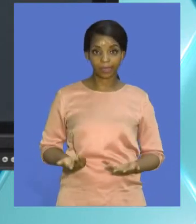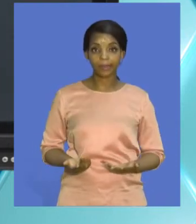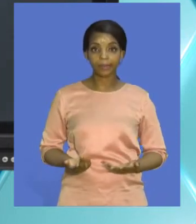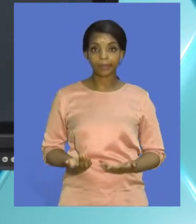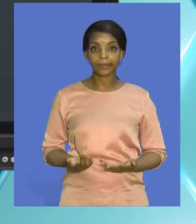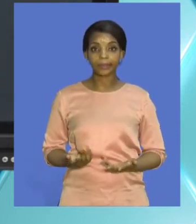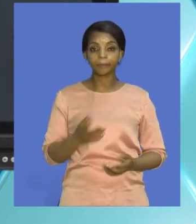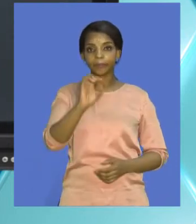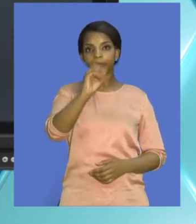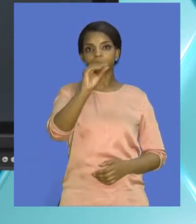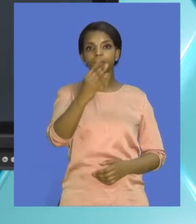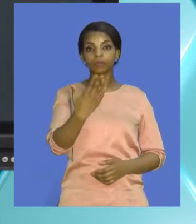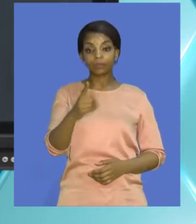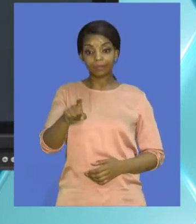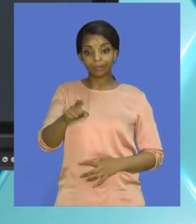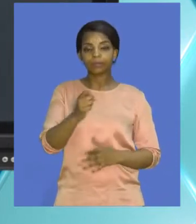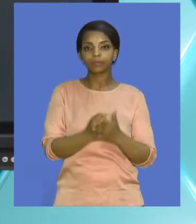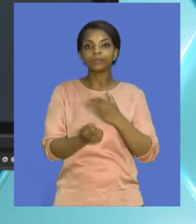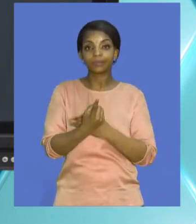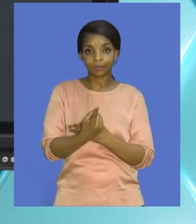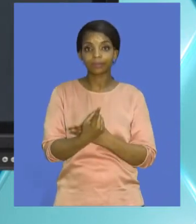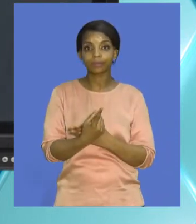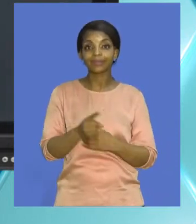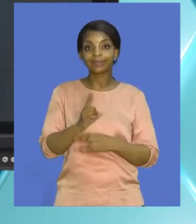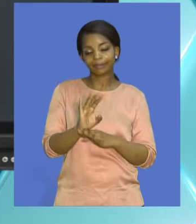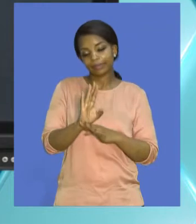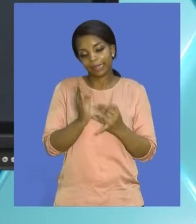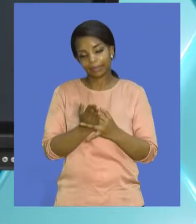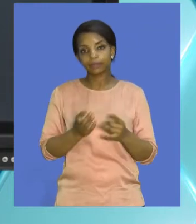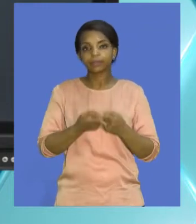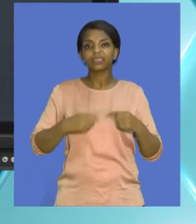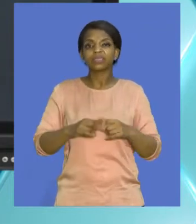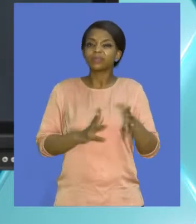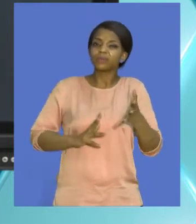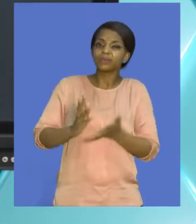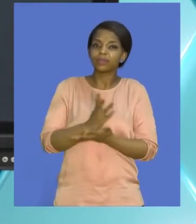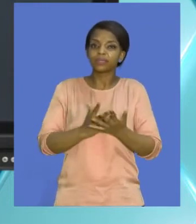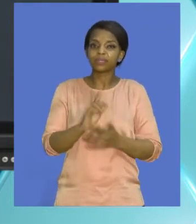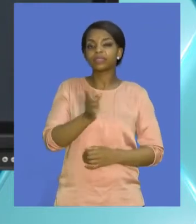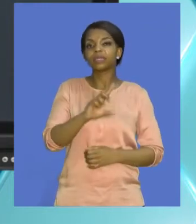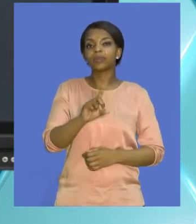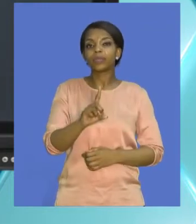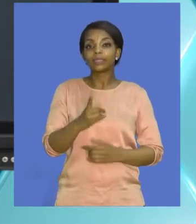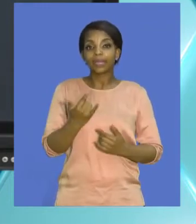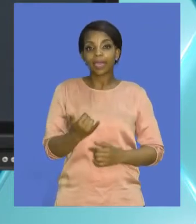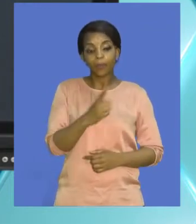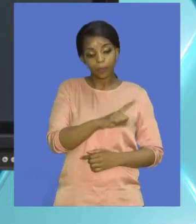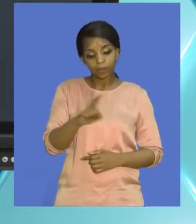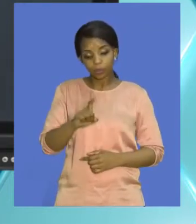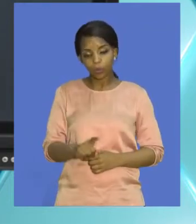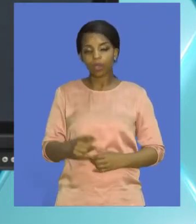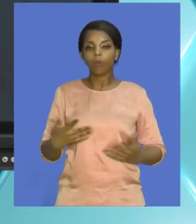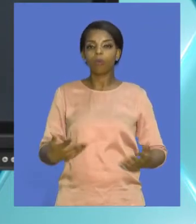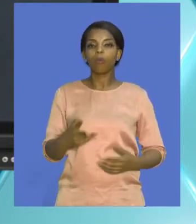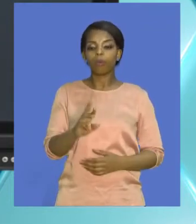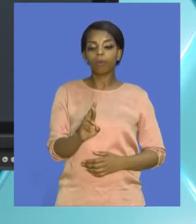as that is the case, we are saying that the square of the distance is between the charges. While if we go